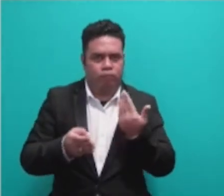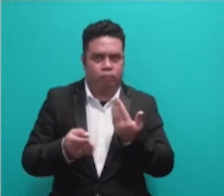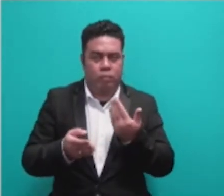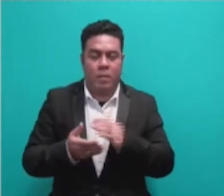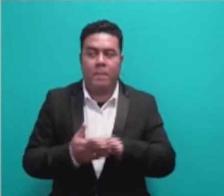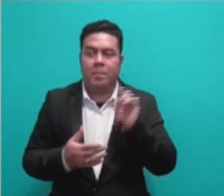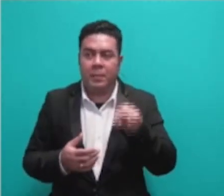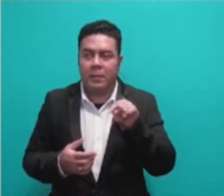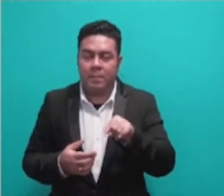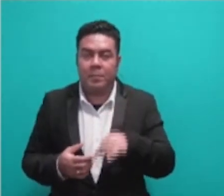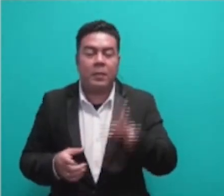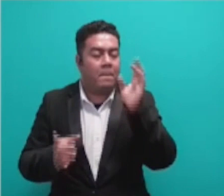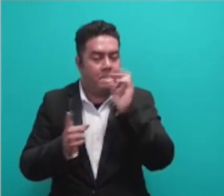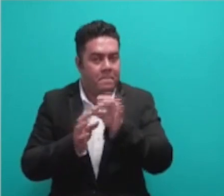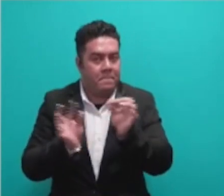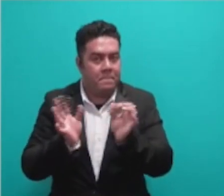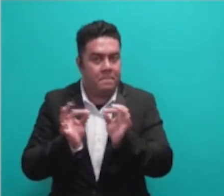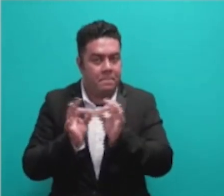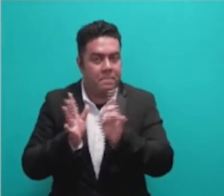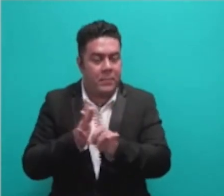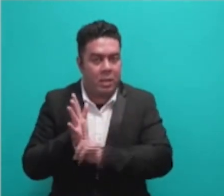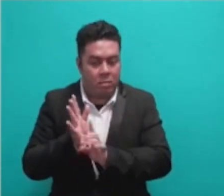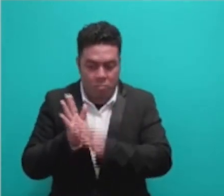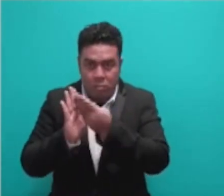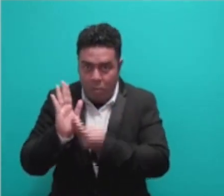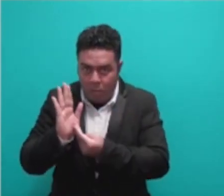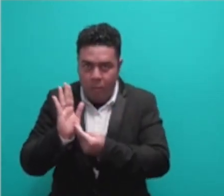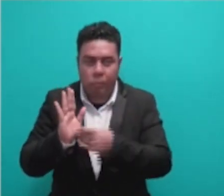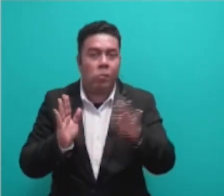particular bill, which now says,